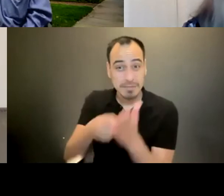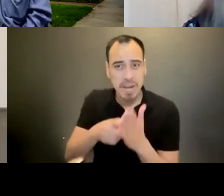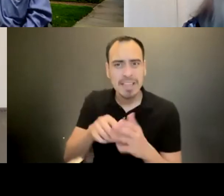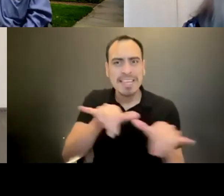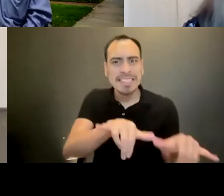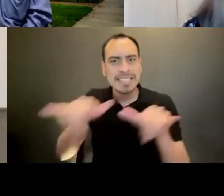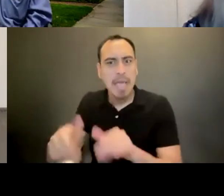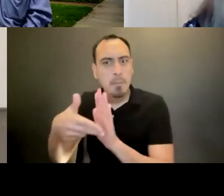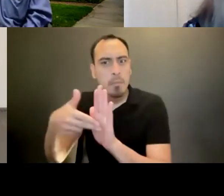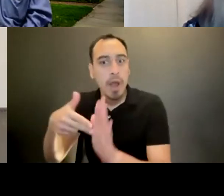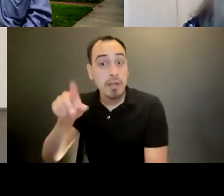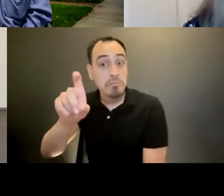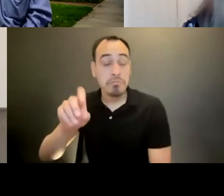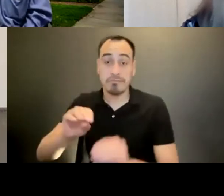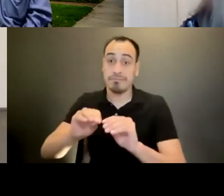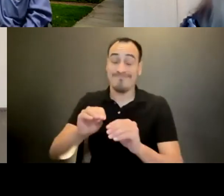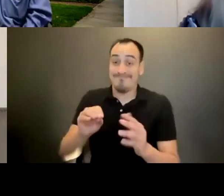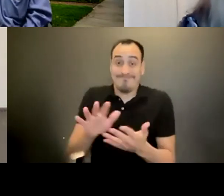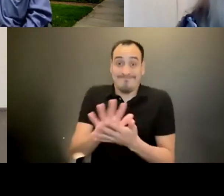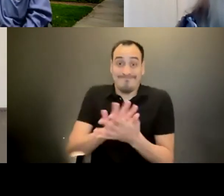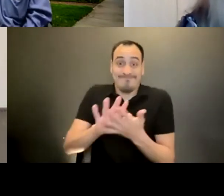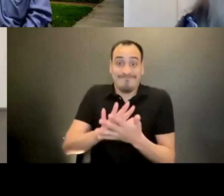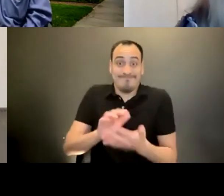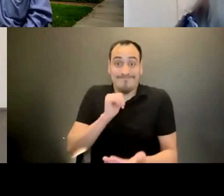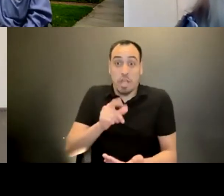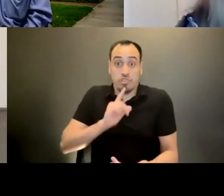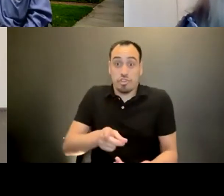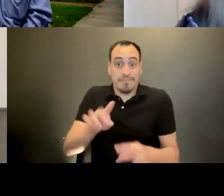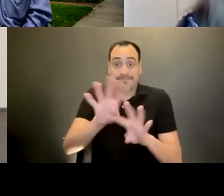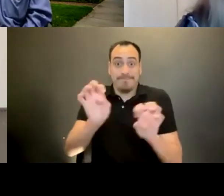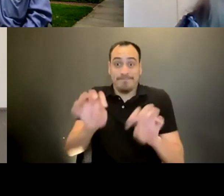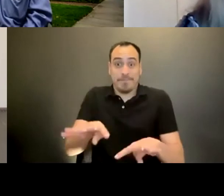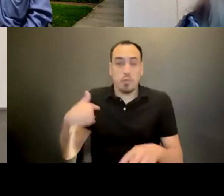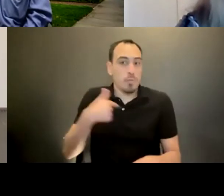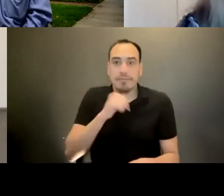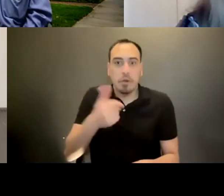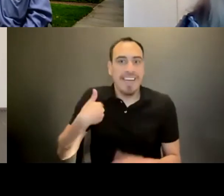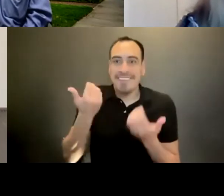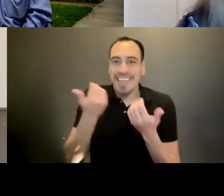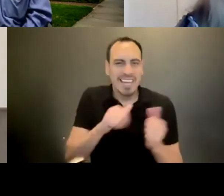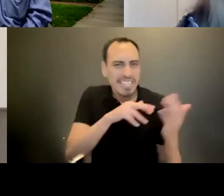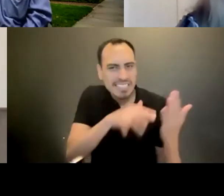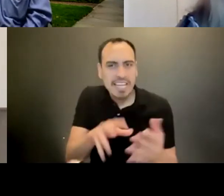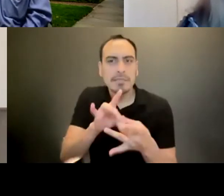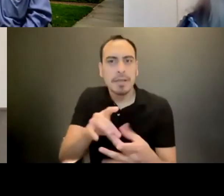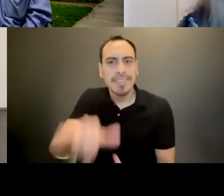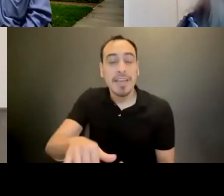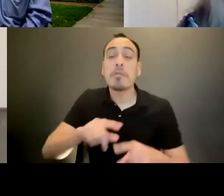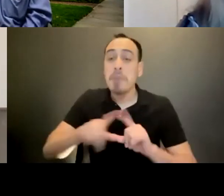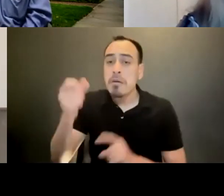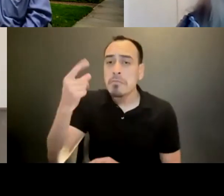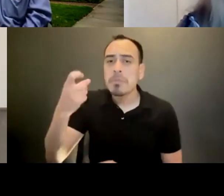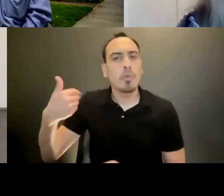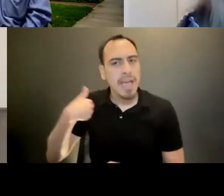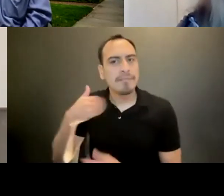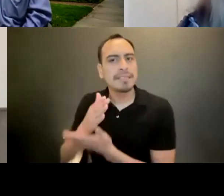because we haven't really done those studies, but there are discussions about doing cross-brand vaccine